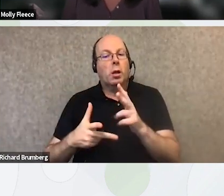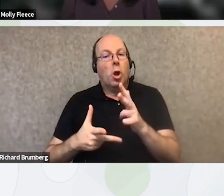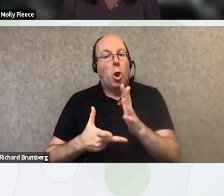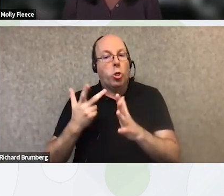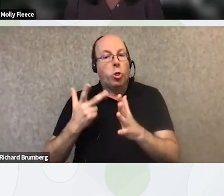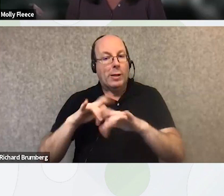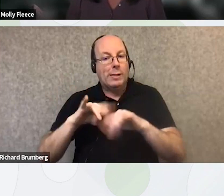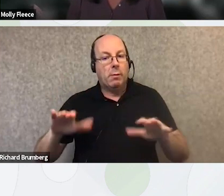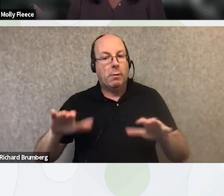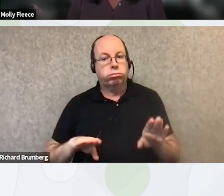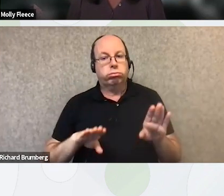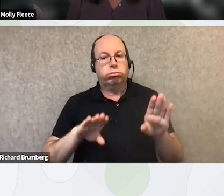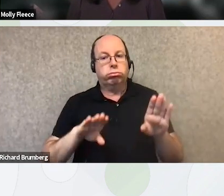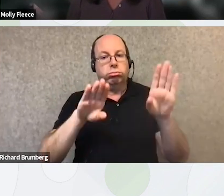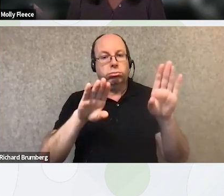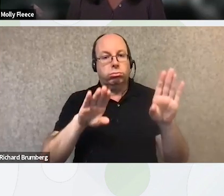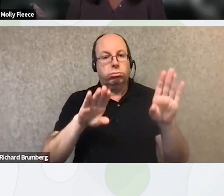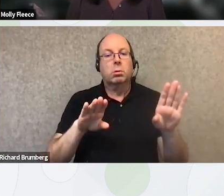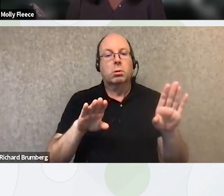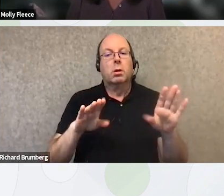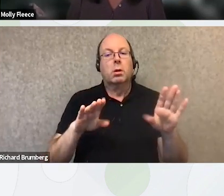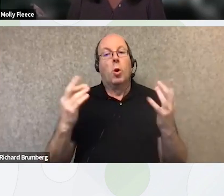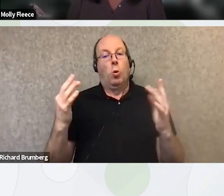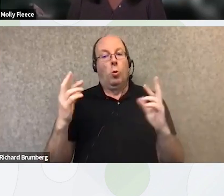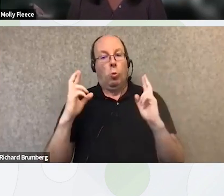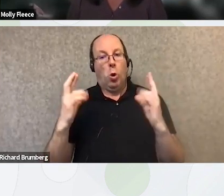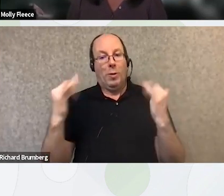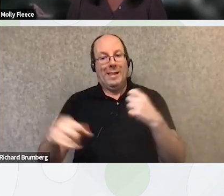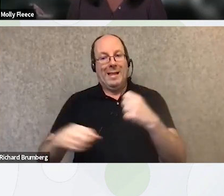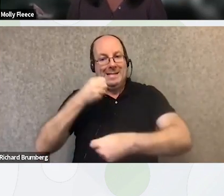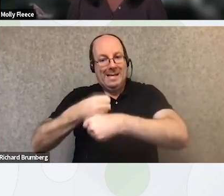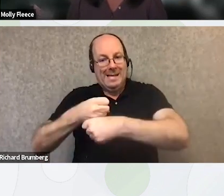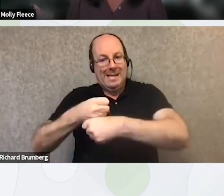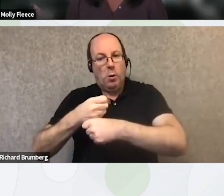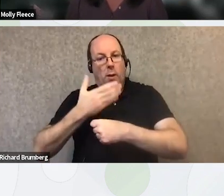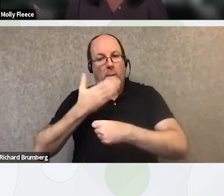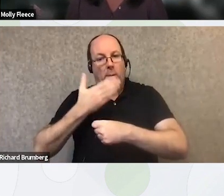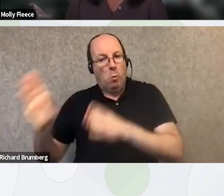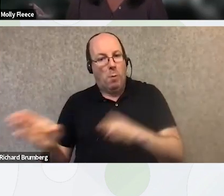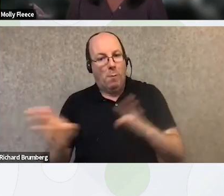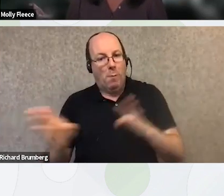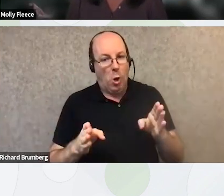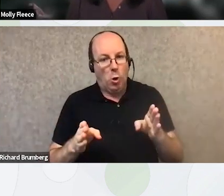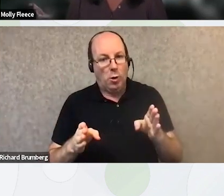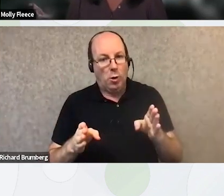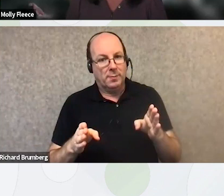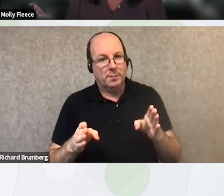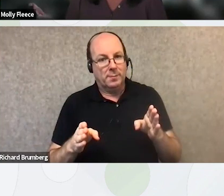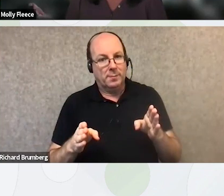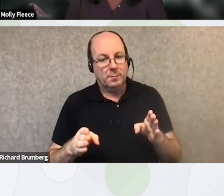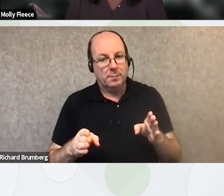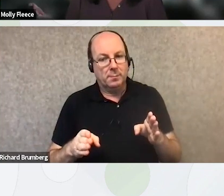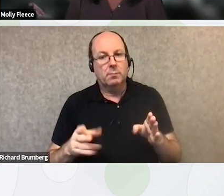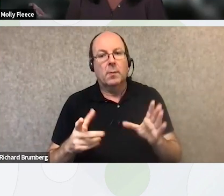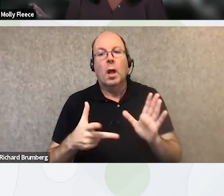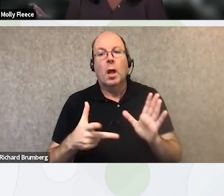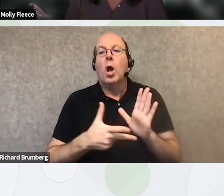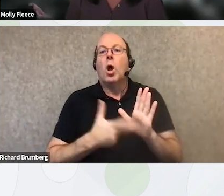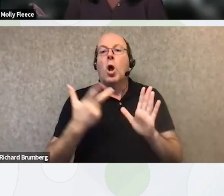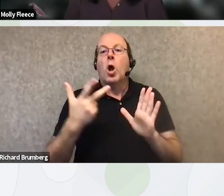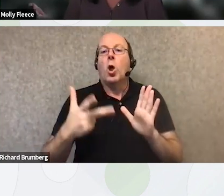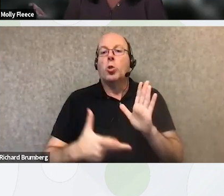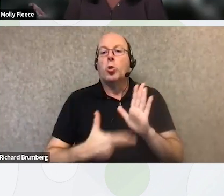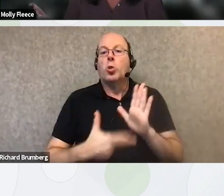is that this year we will be better prepared with a few different mitigation strategies in place to where that triple-demic does not